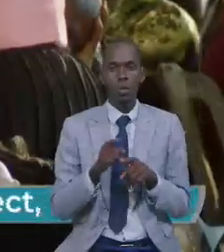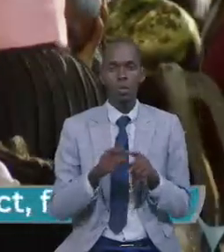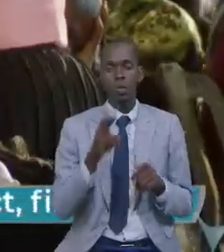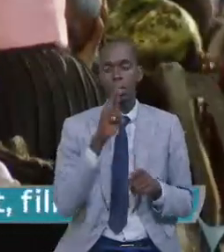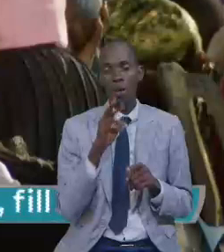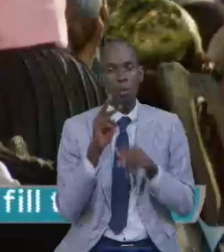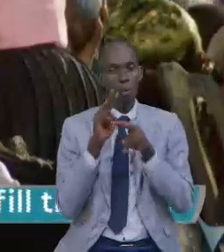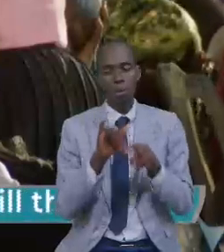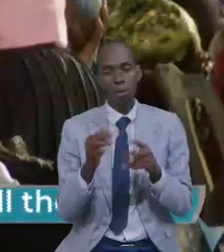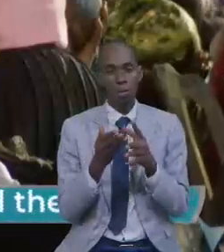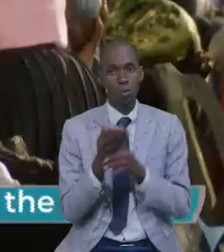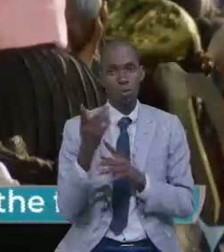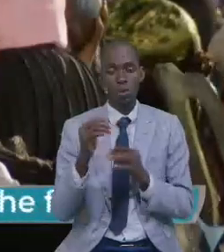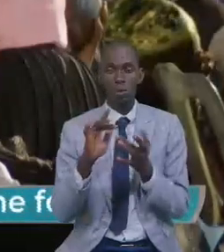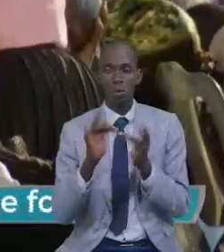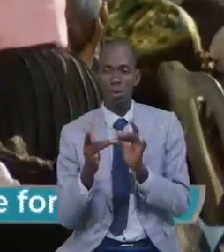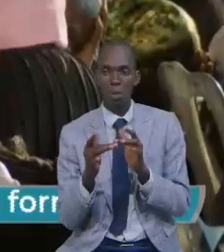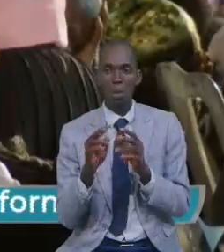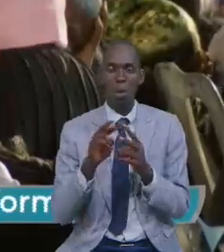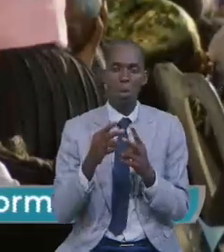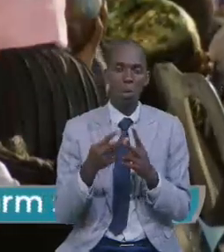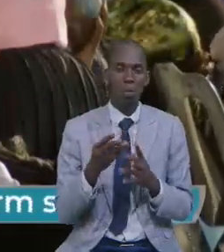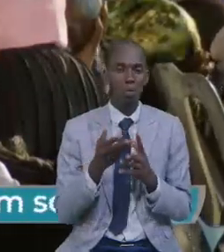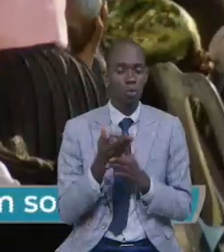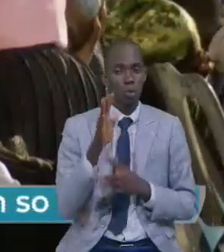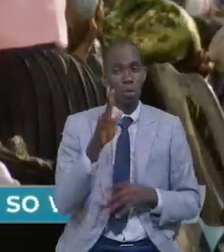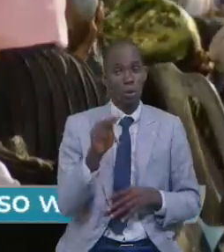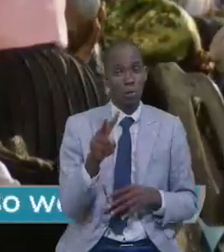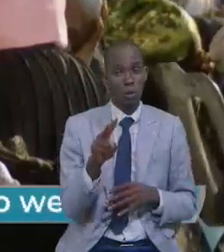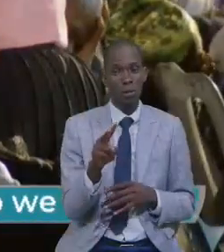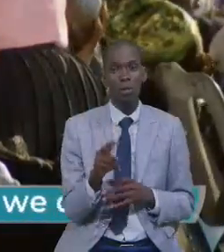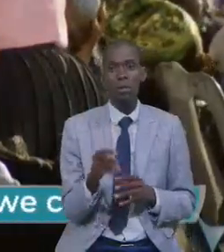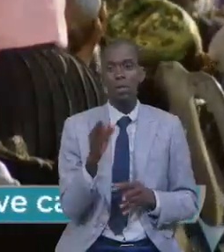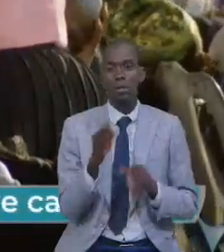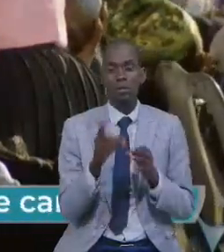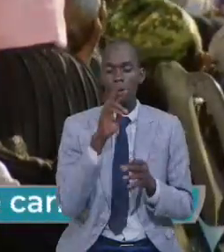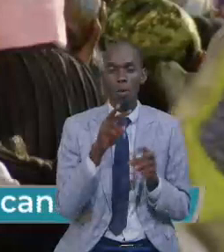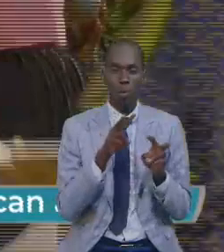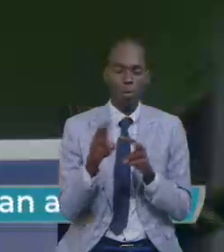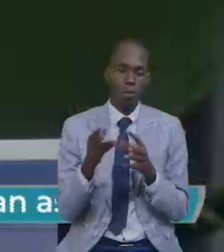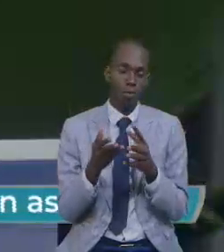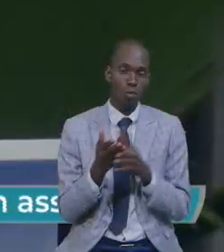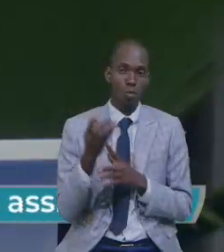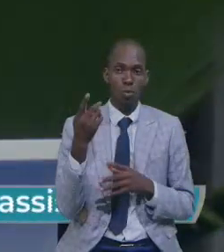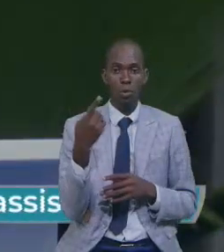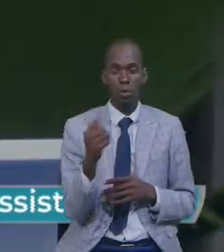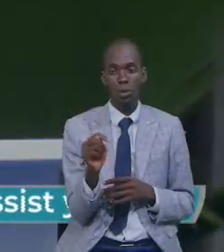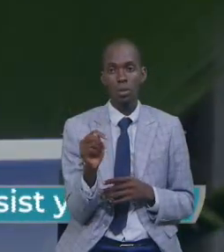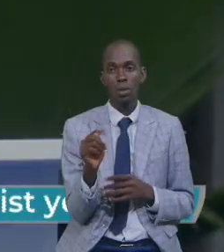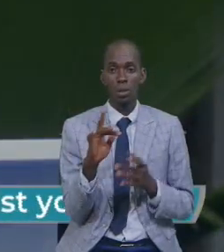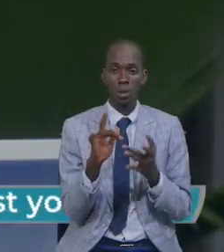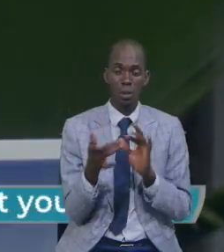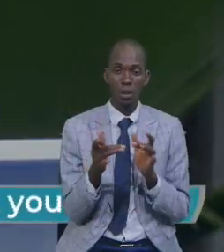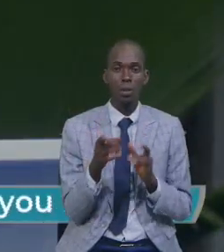the pastor's message, there is a link below your prayer. You should click on it and fill the form that